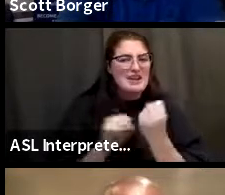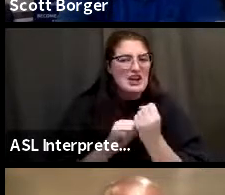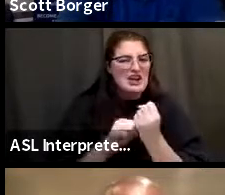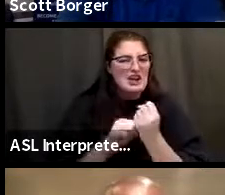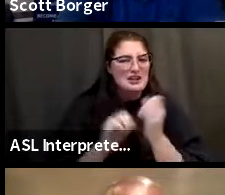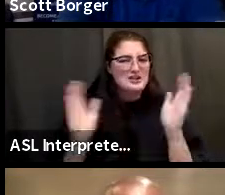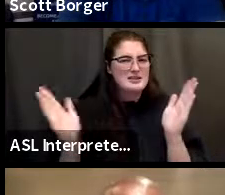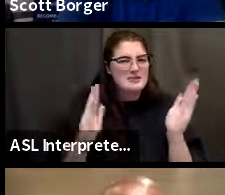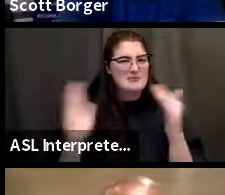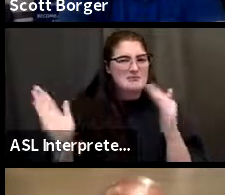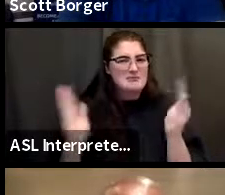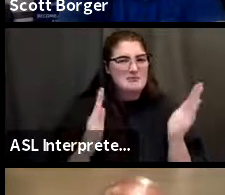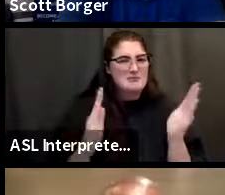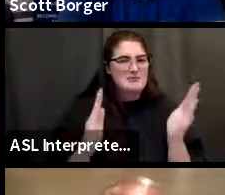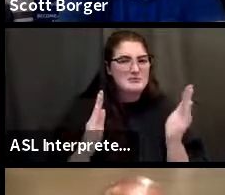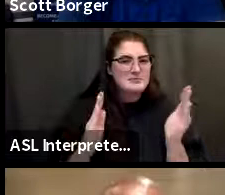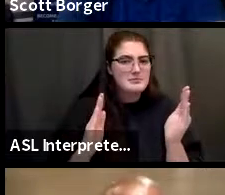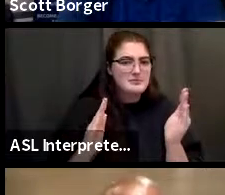And